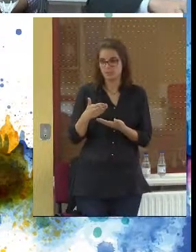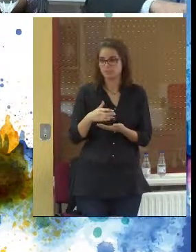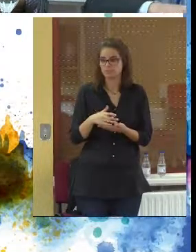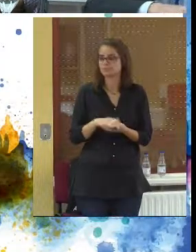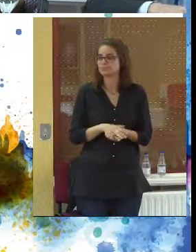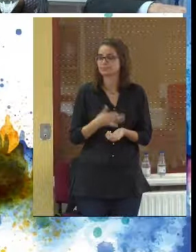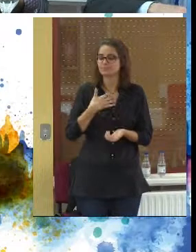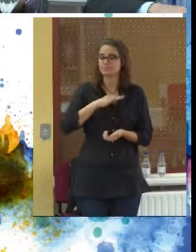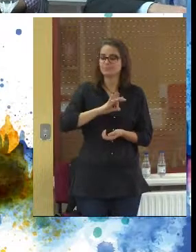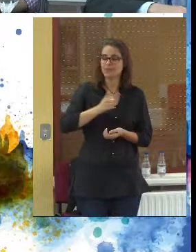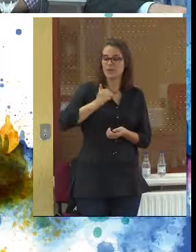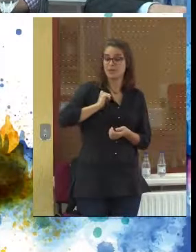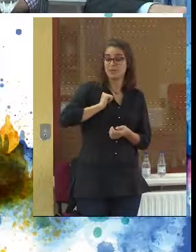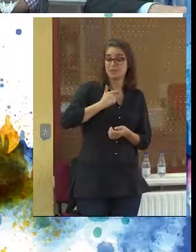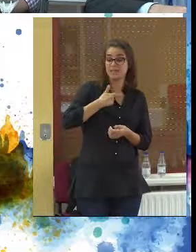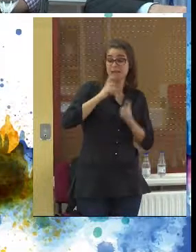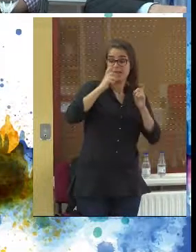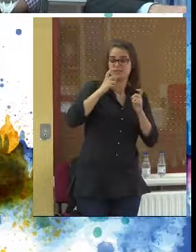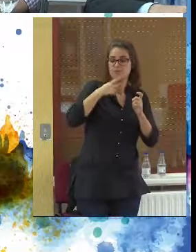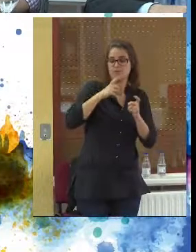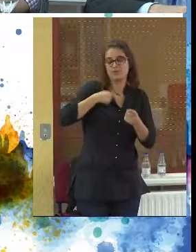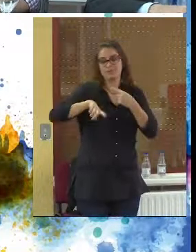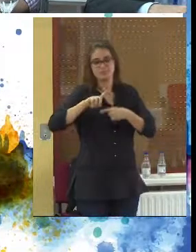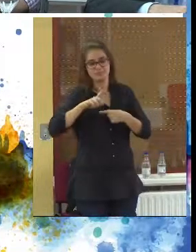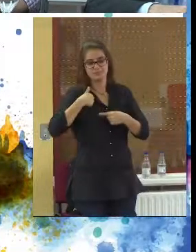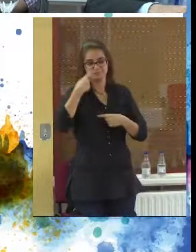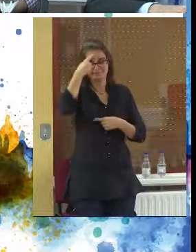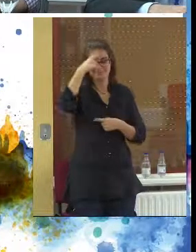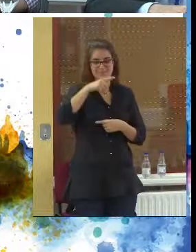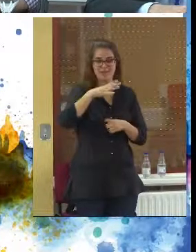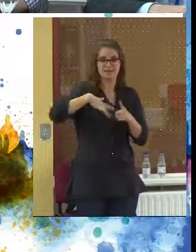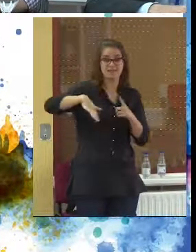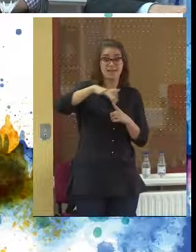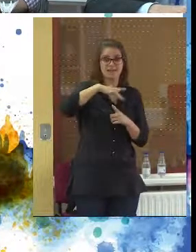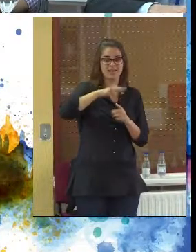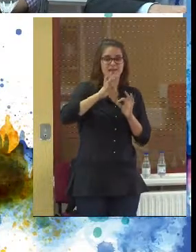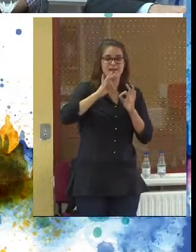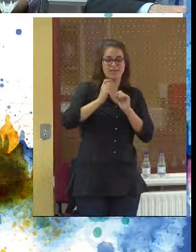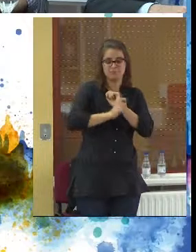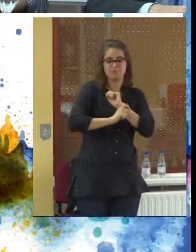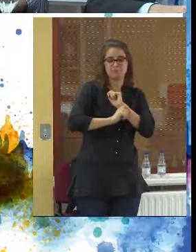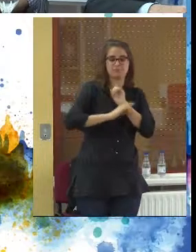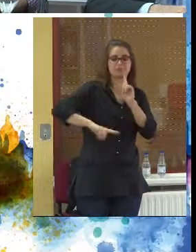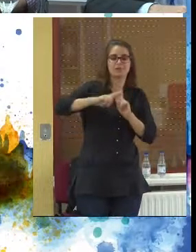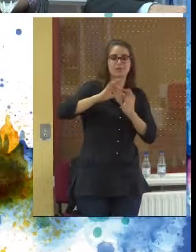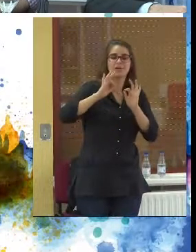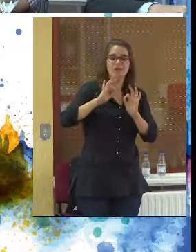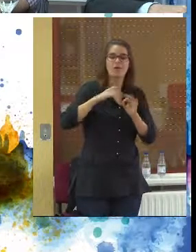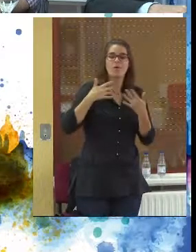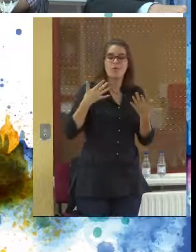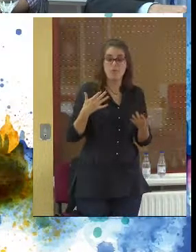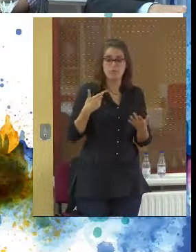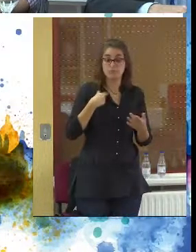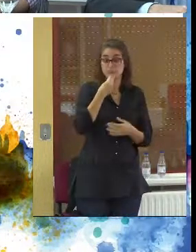being able to take to use the knowledge that each one of us has about the other.